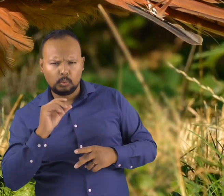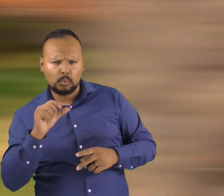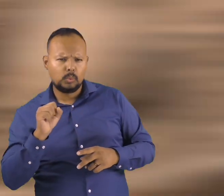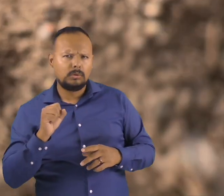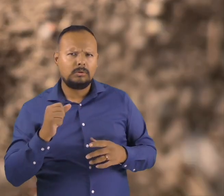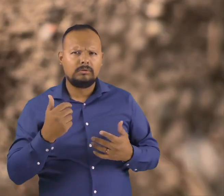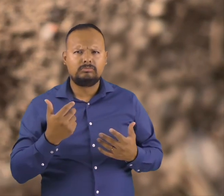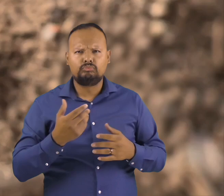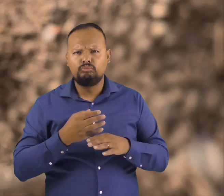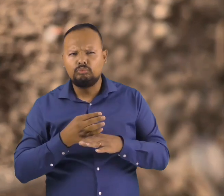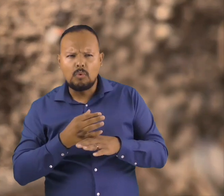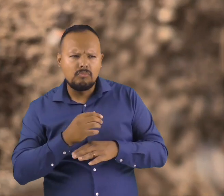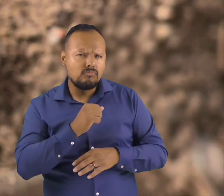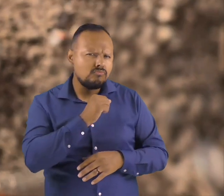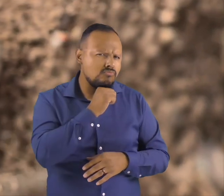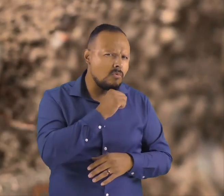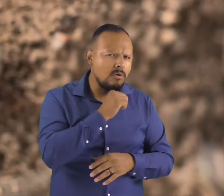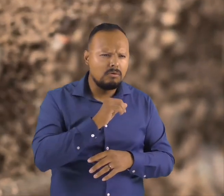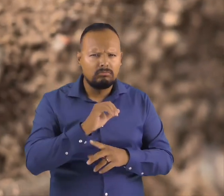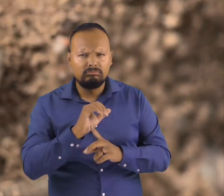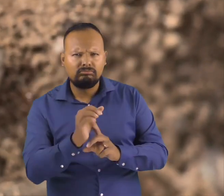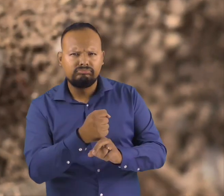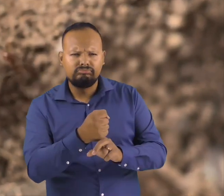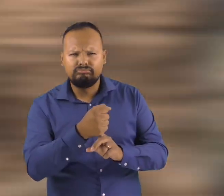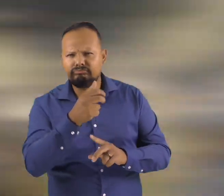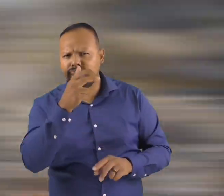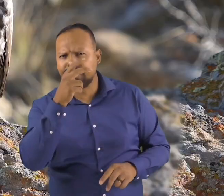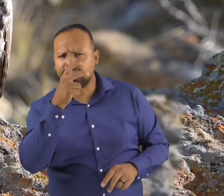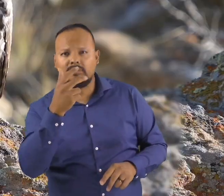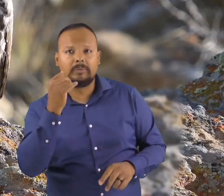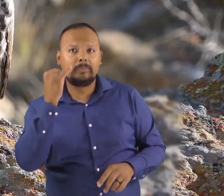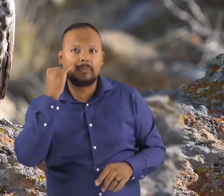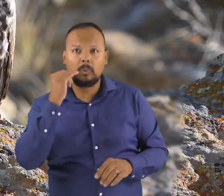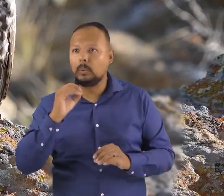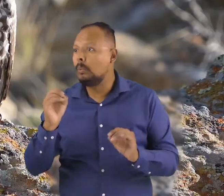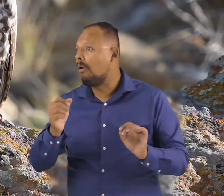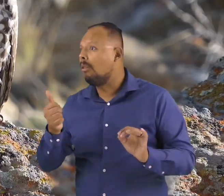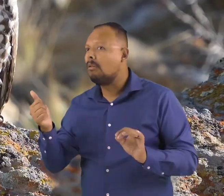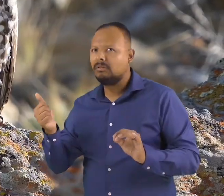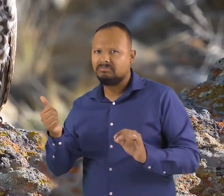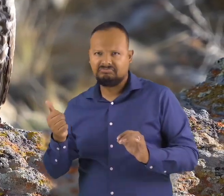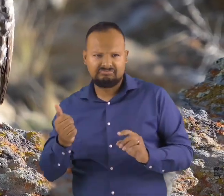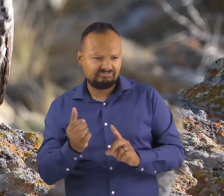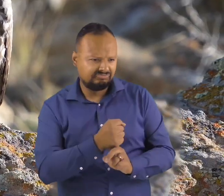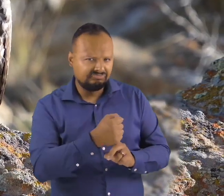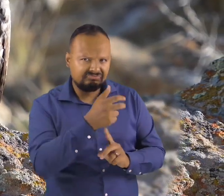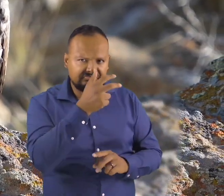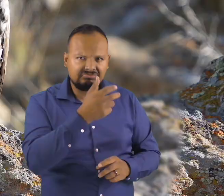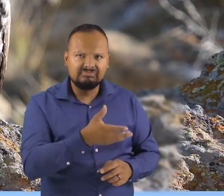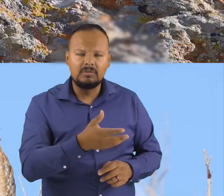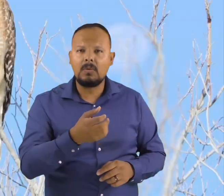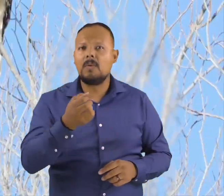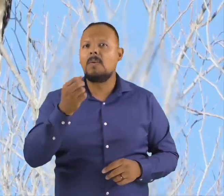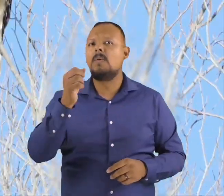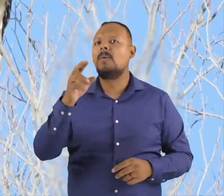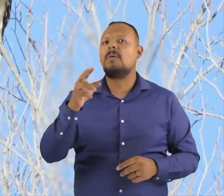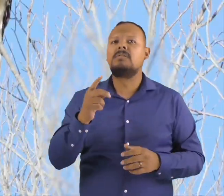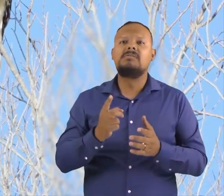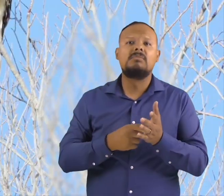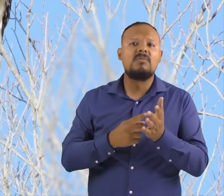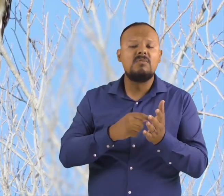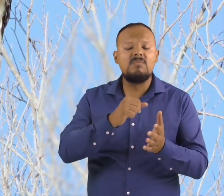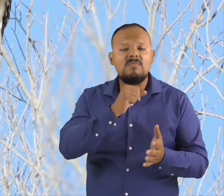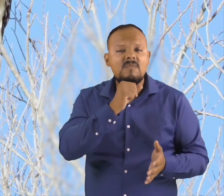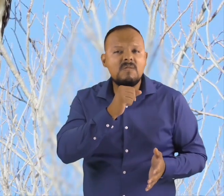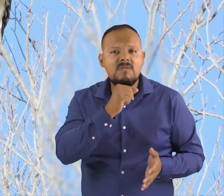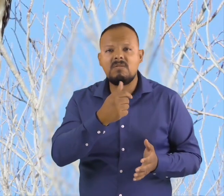insects to eat if they cannot find any other prey. And sometimes, they even use rocks or other objects